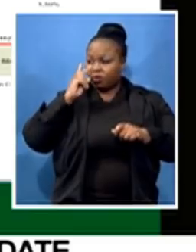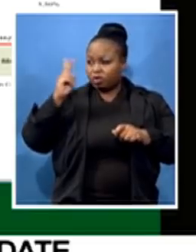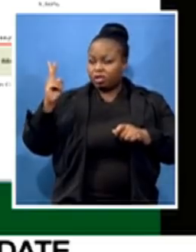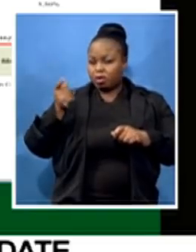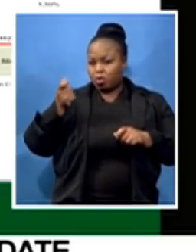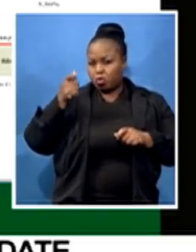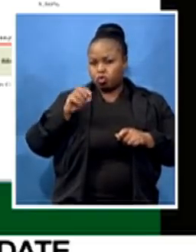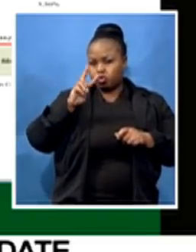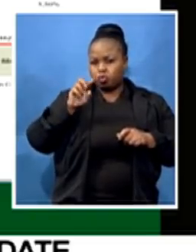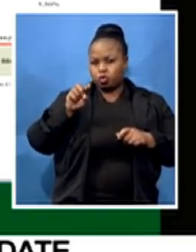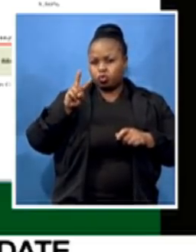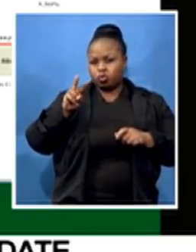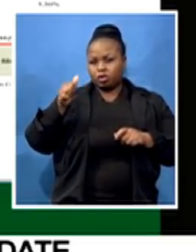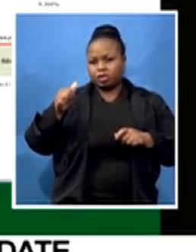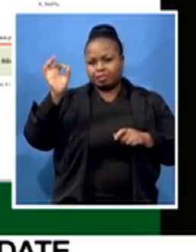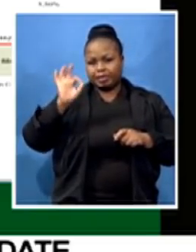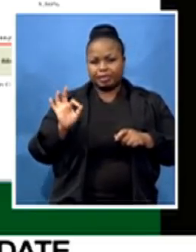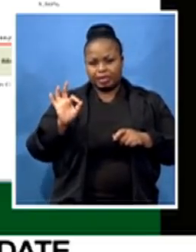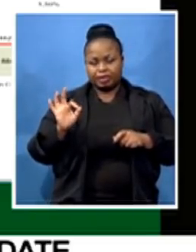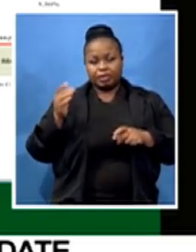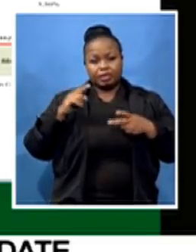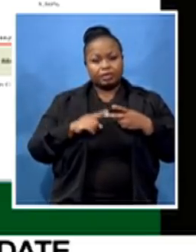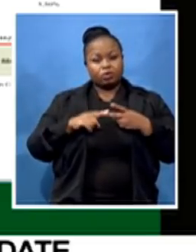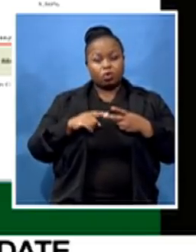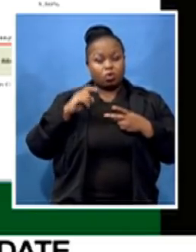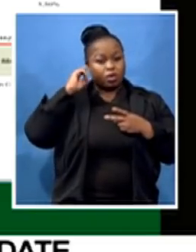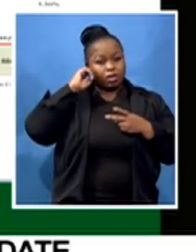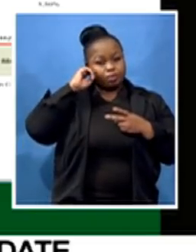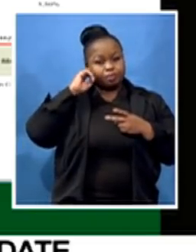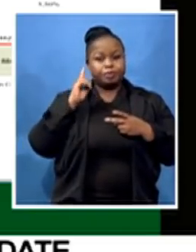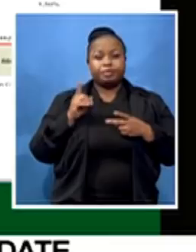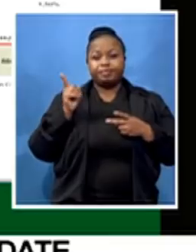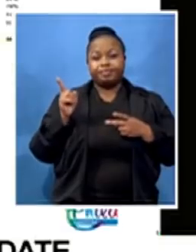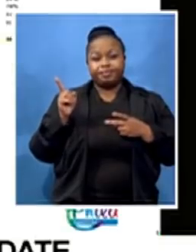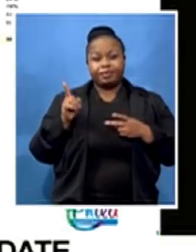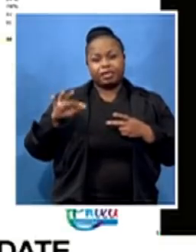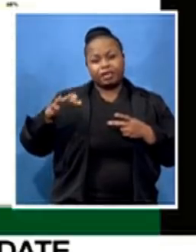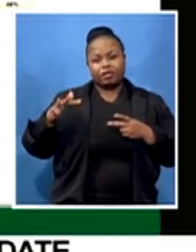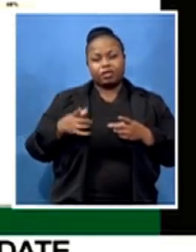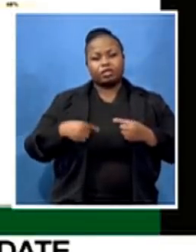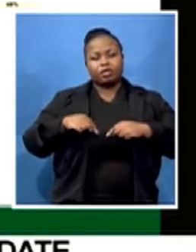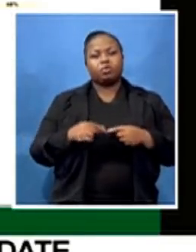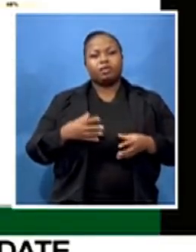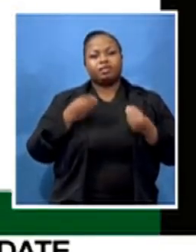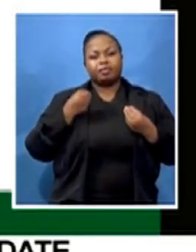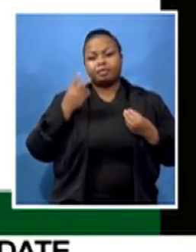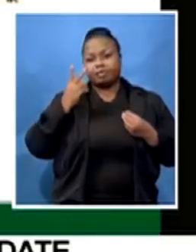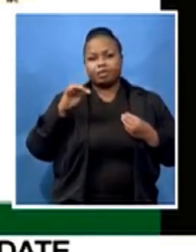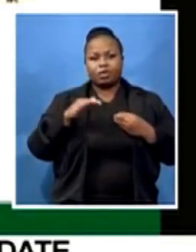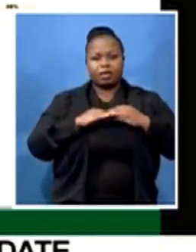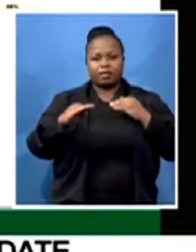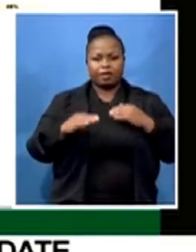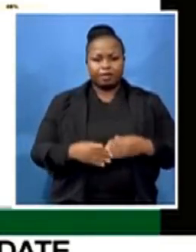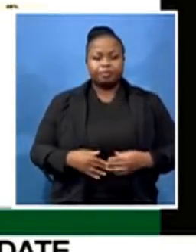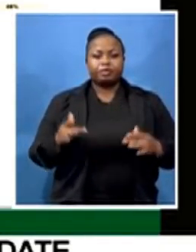2.26%, and that's really been the average that we're seeing at that level. Contact tracing is another area that I think